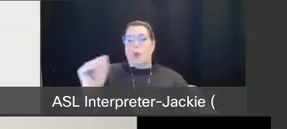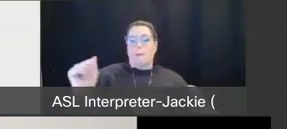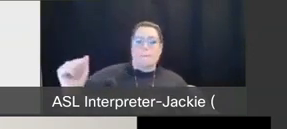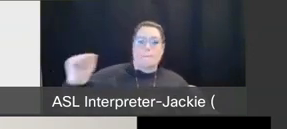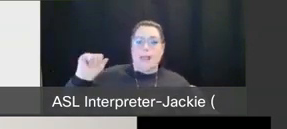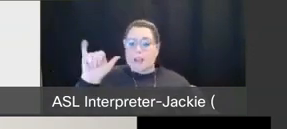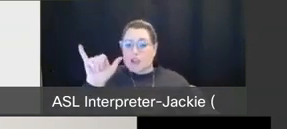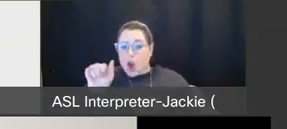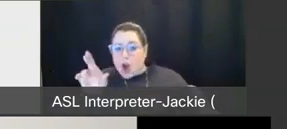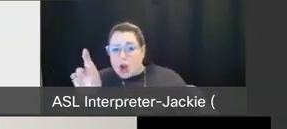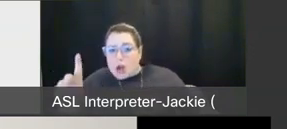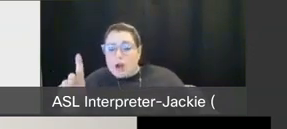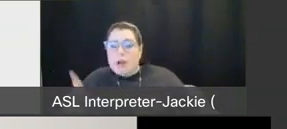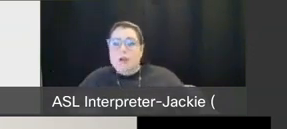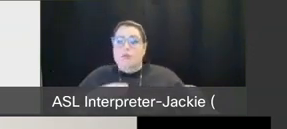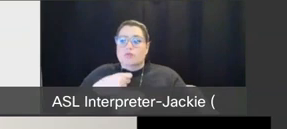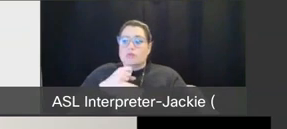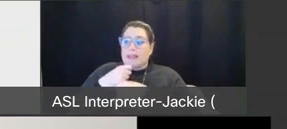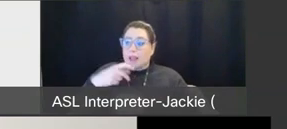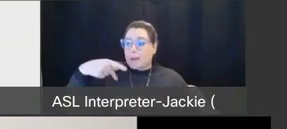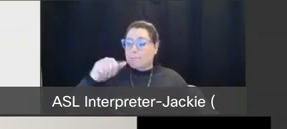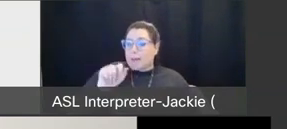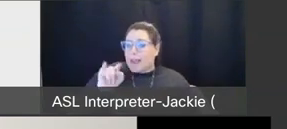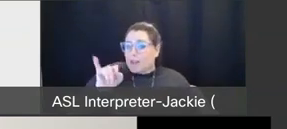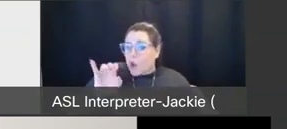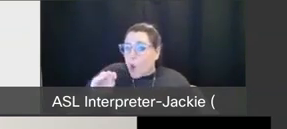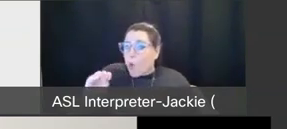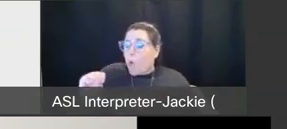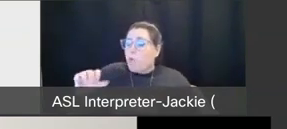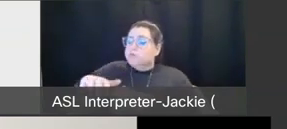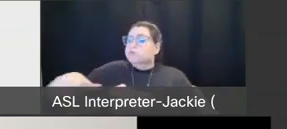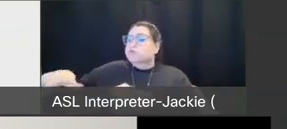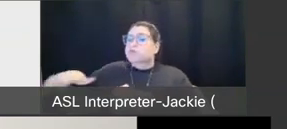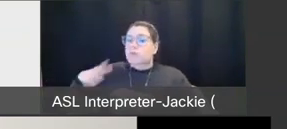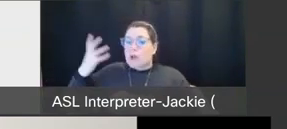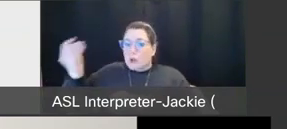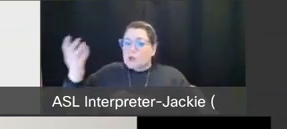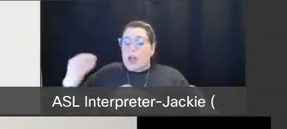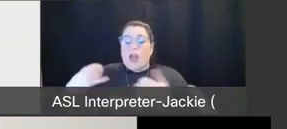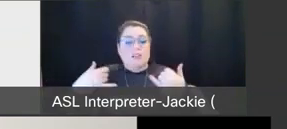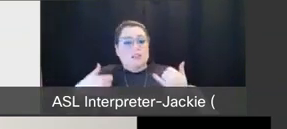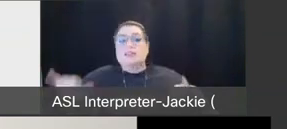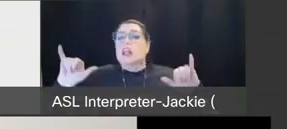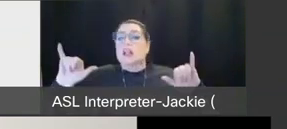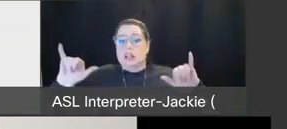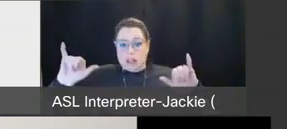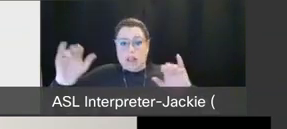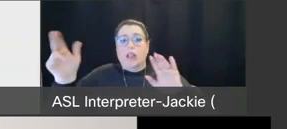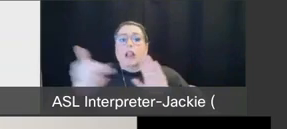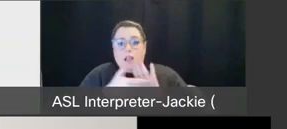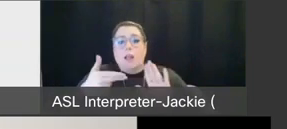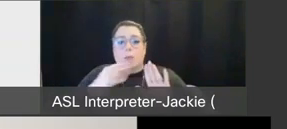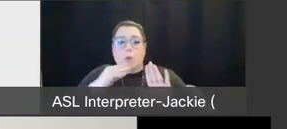backyard or creating some kind of a patio, it doesn't have to be work inside the house or work